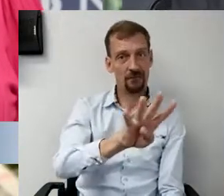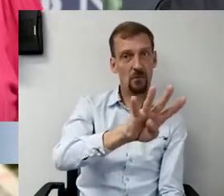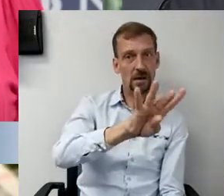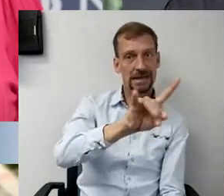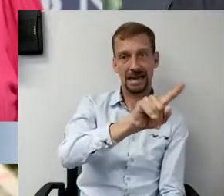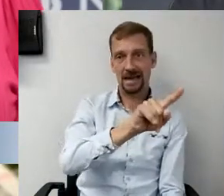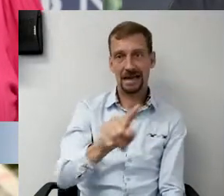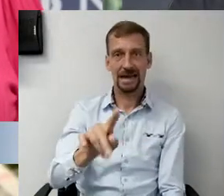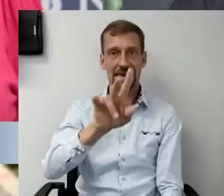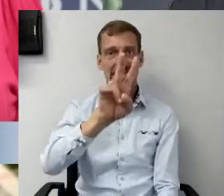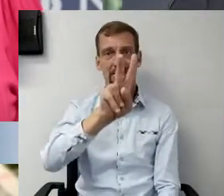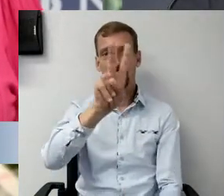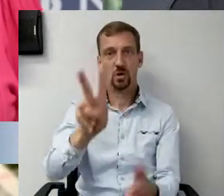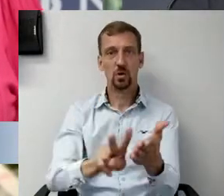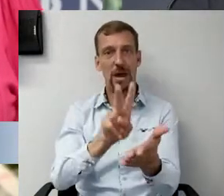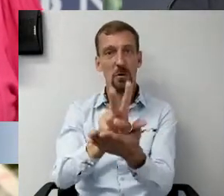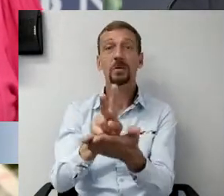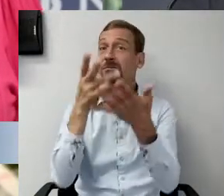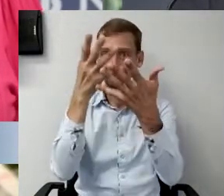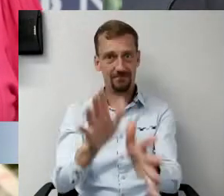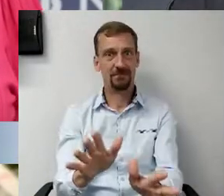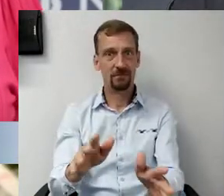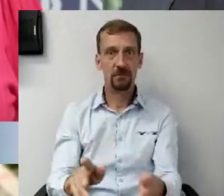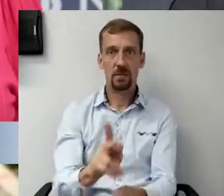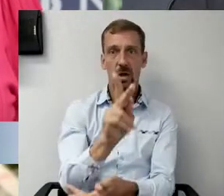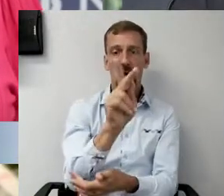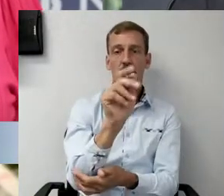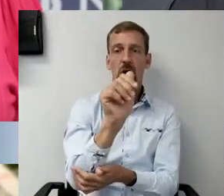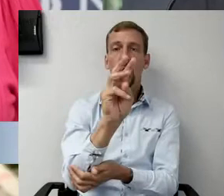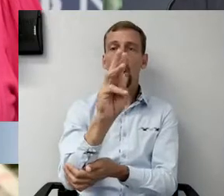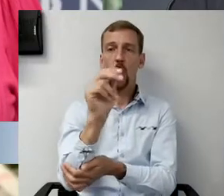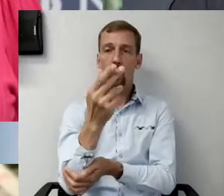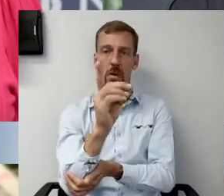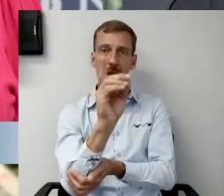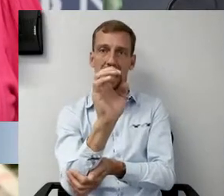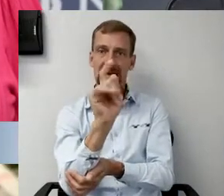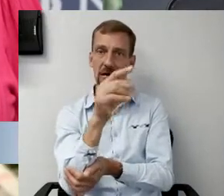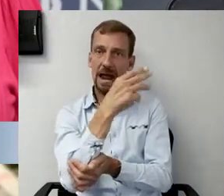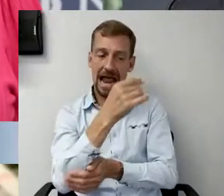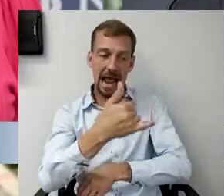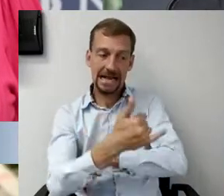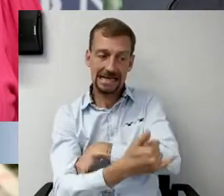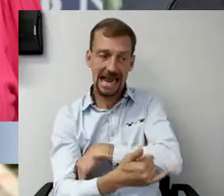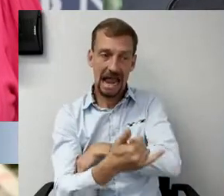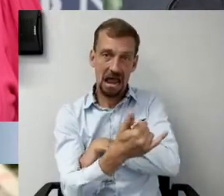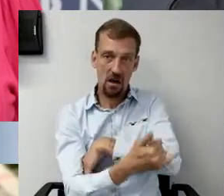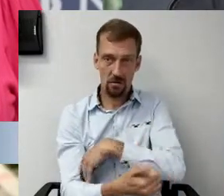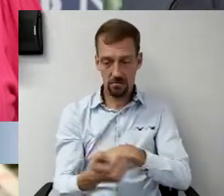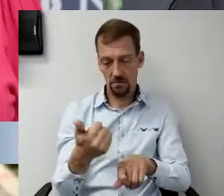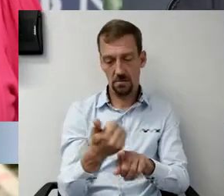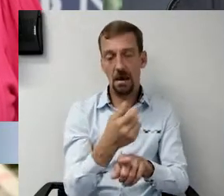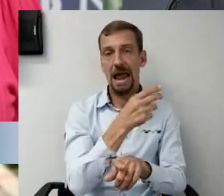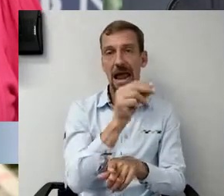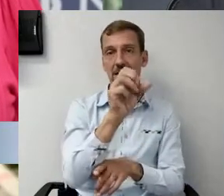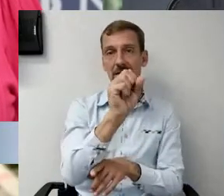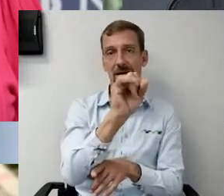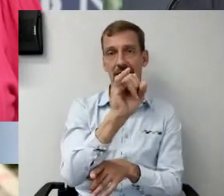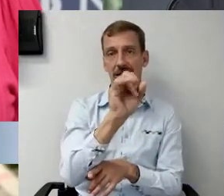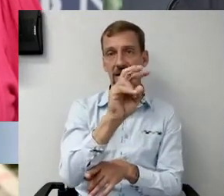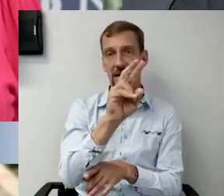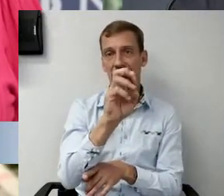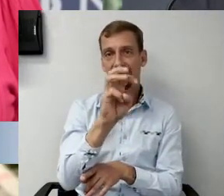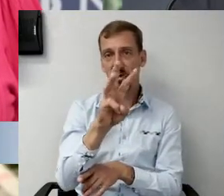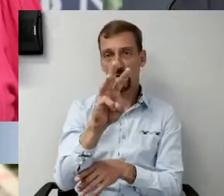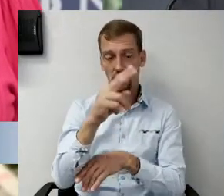hours. Kaweah Delta and the county, and to some extent Sierra View Hospital, are